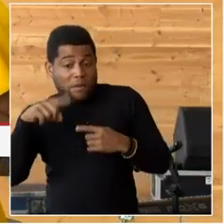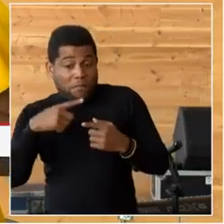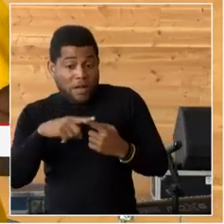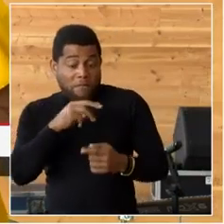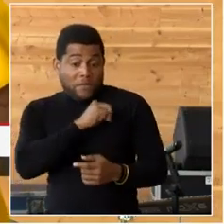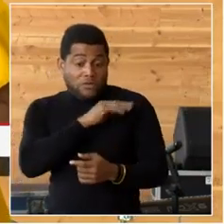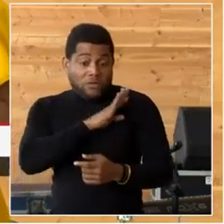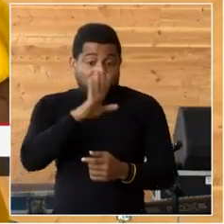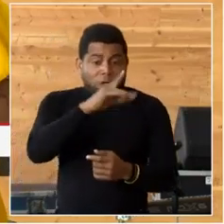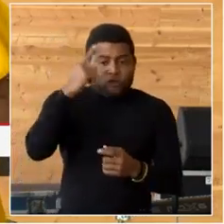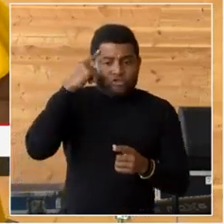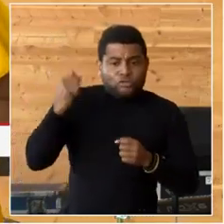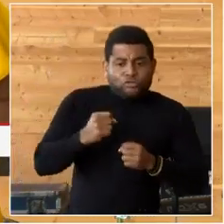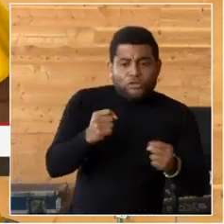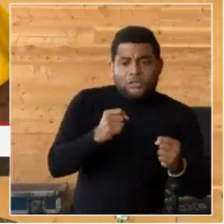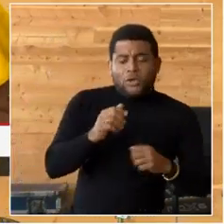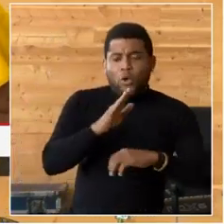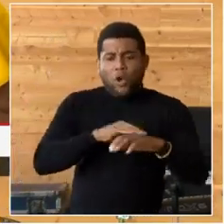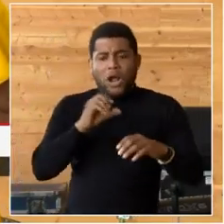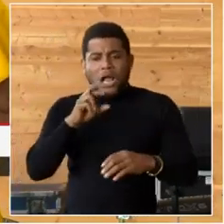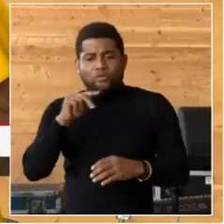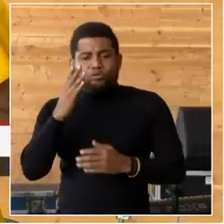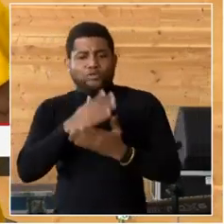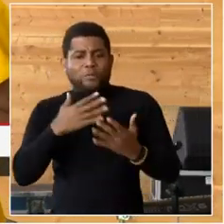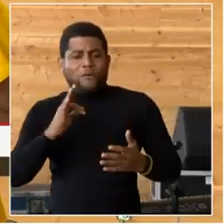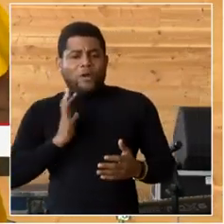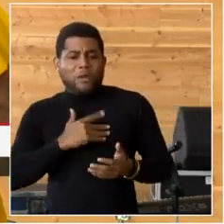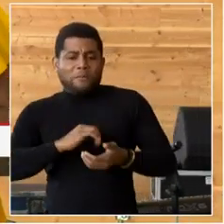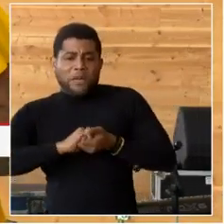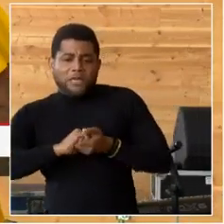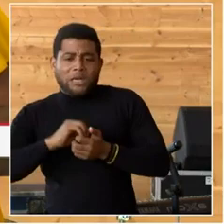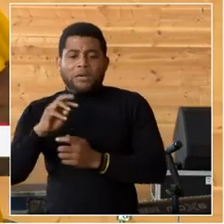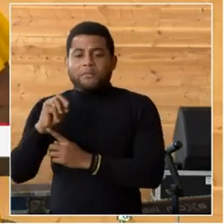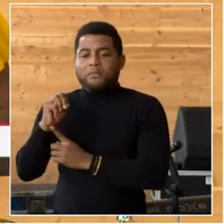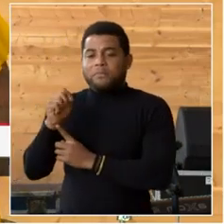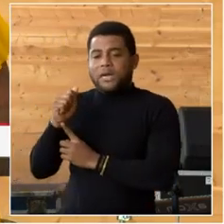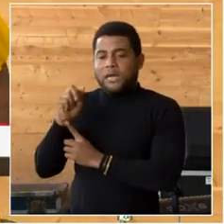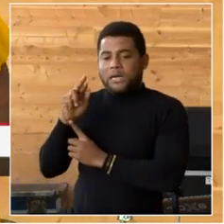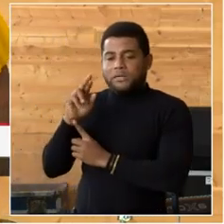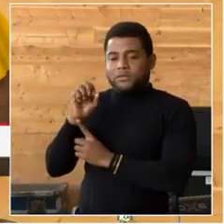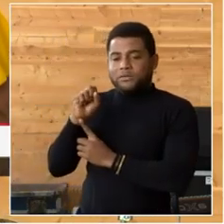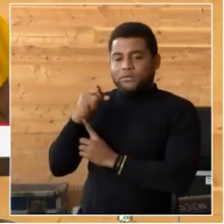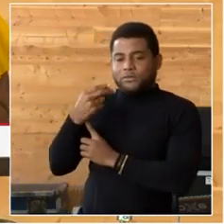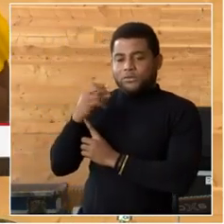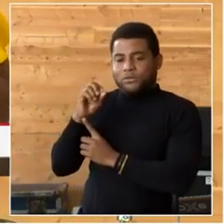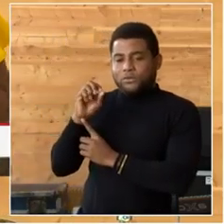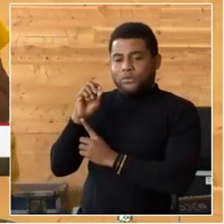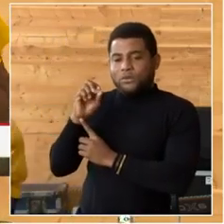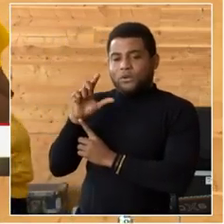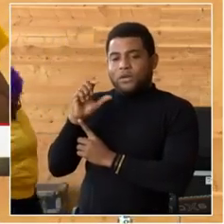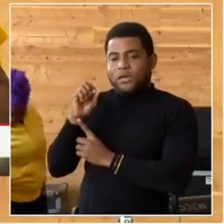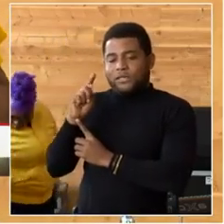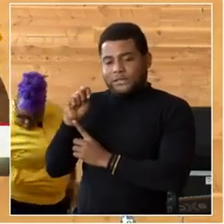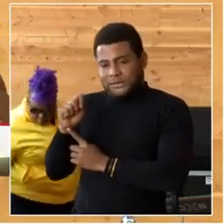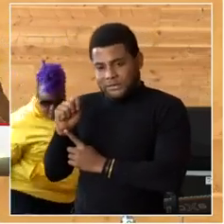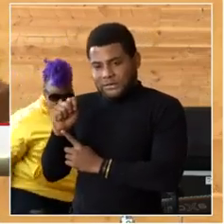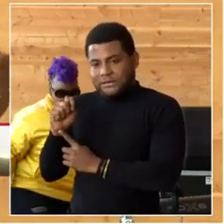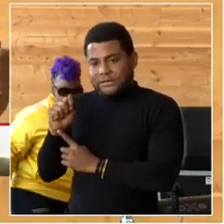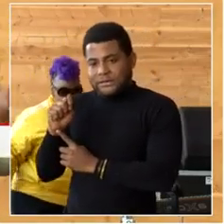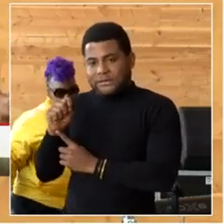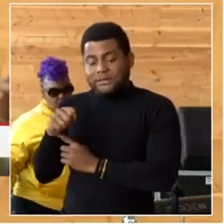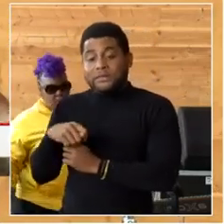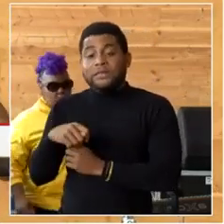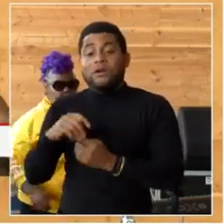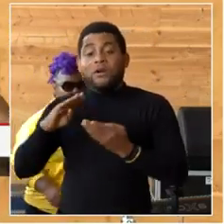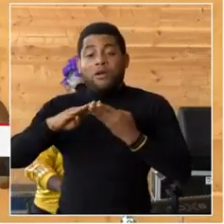so I'm going to call out some of our partners who are here. The Marshall Heights Community Development Organization has strategies to help us